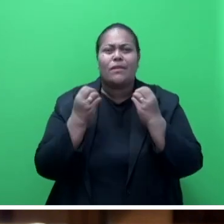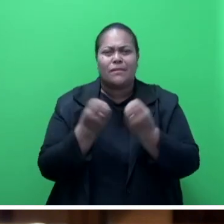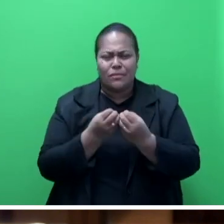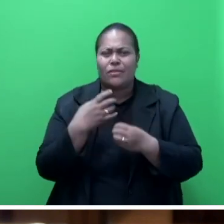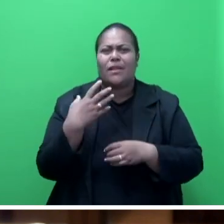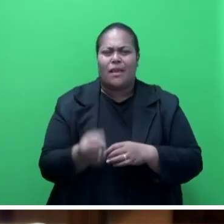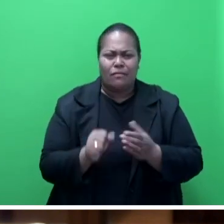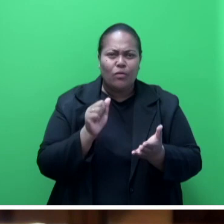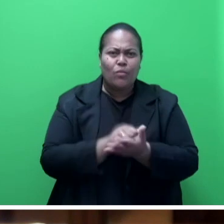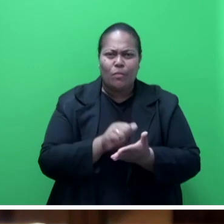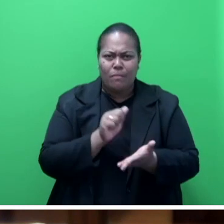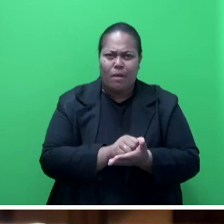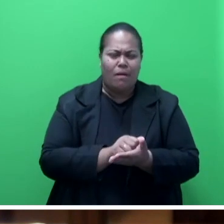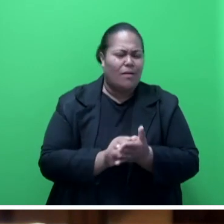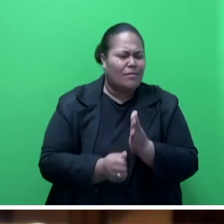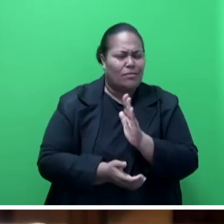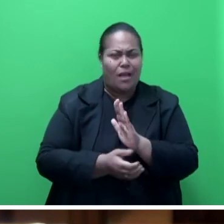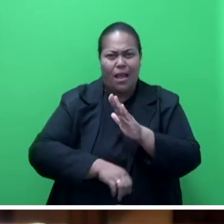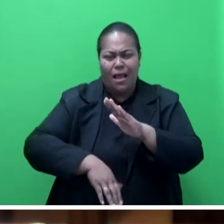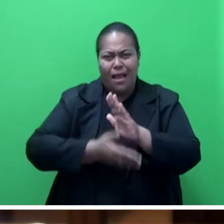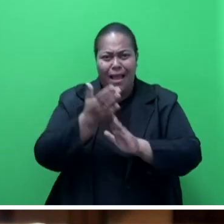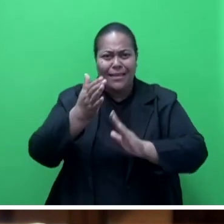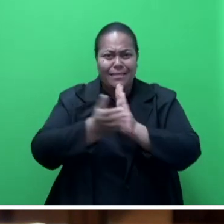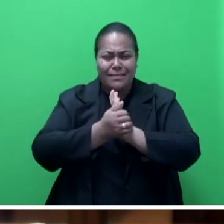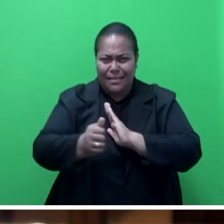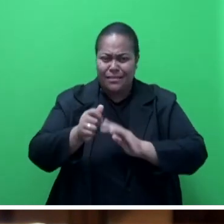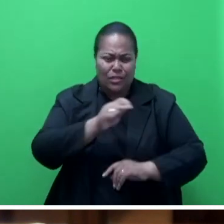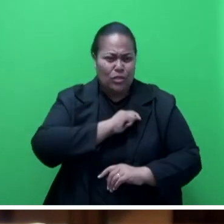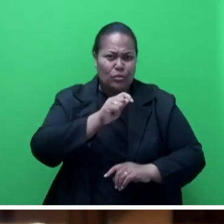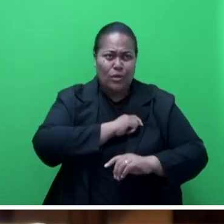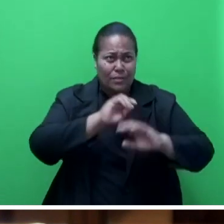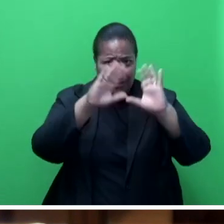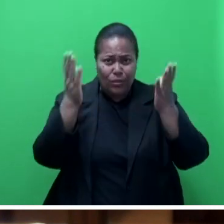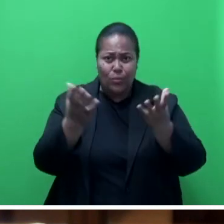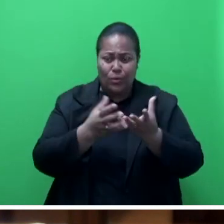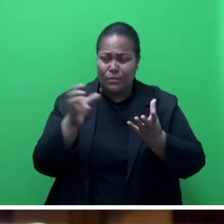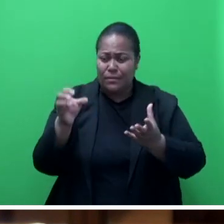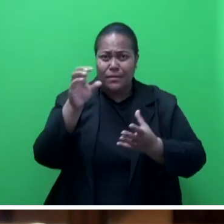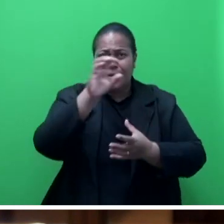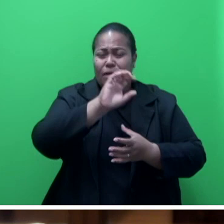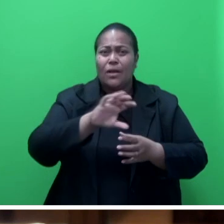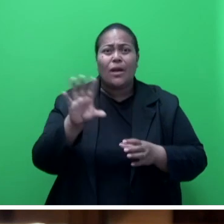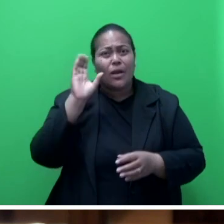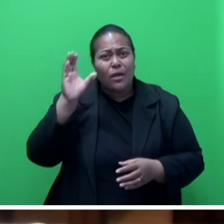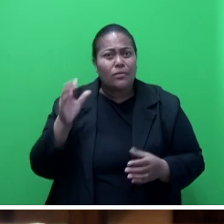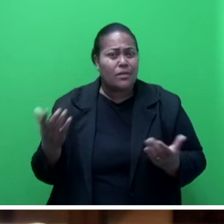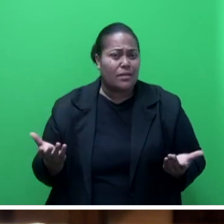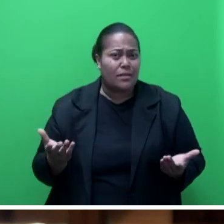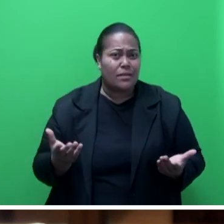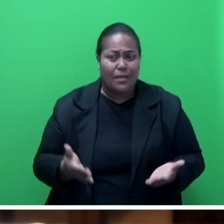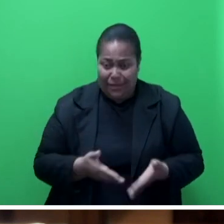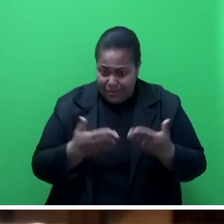experts and trusted by countries around the globe to cultivate prosperity are in the eyes of